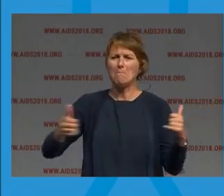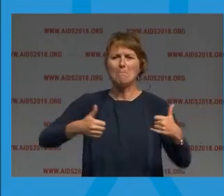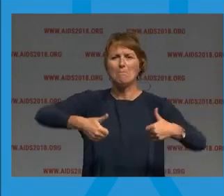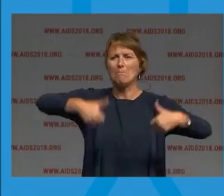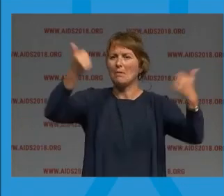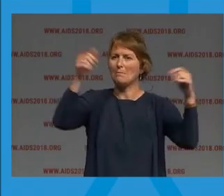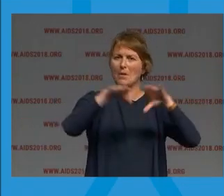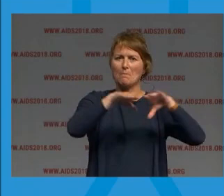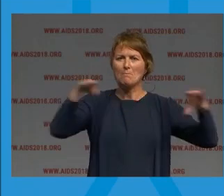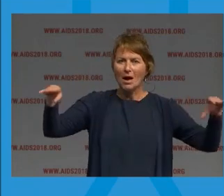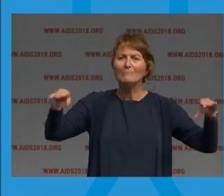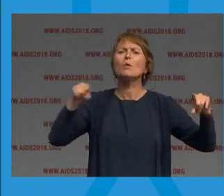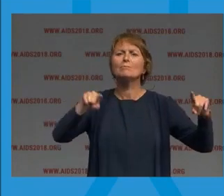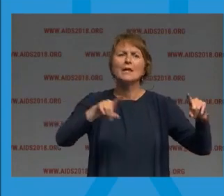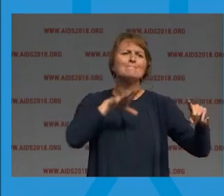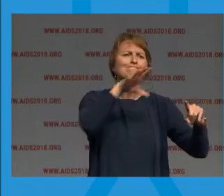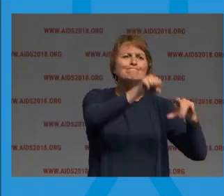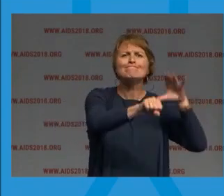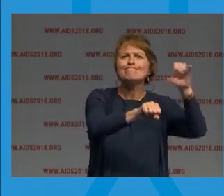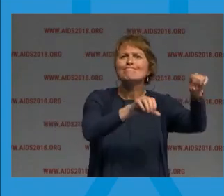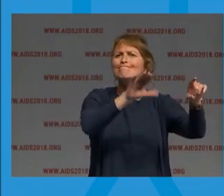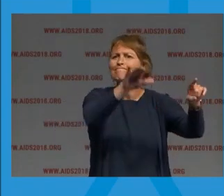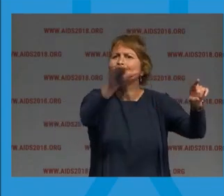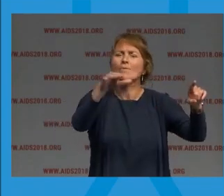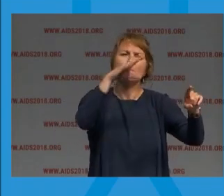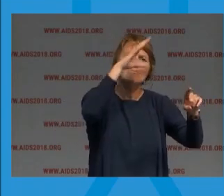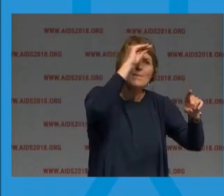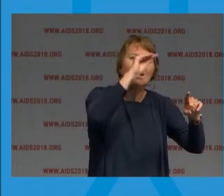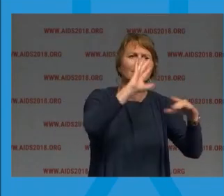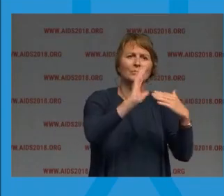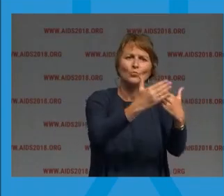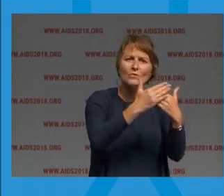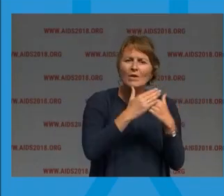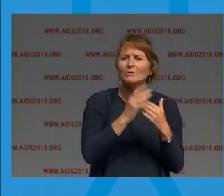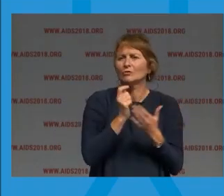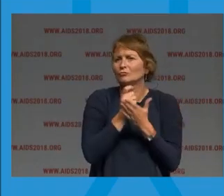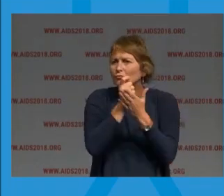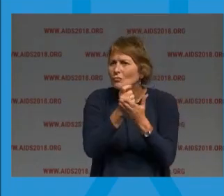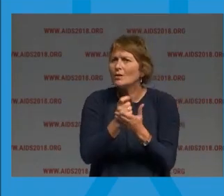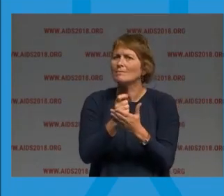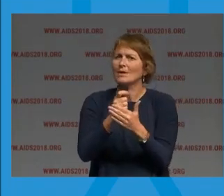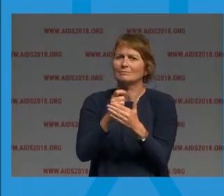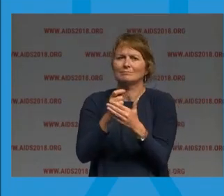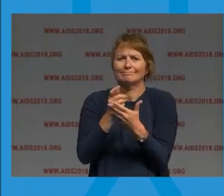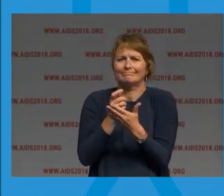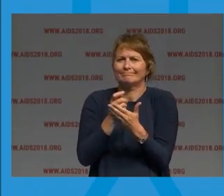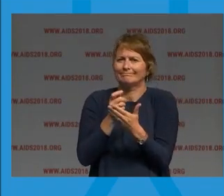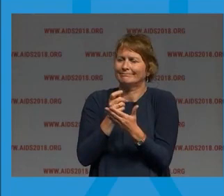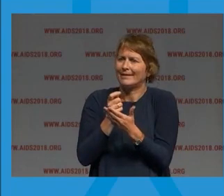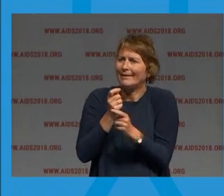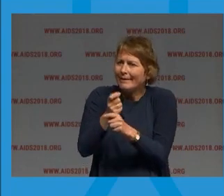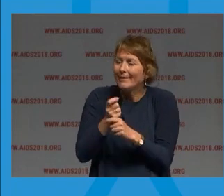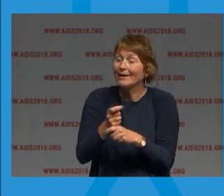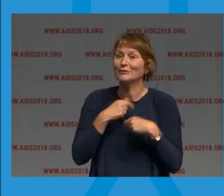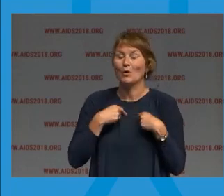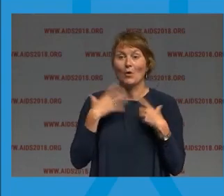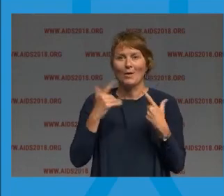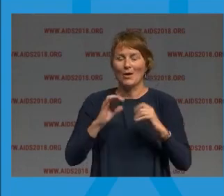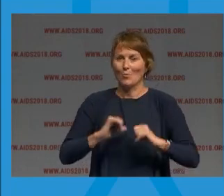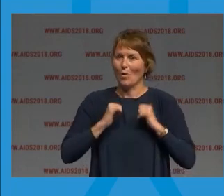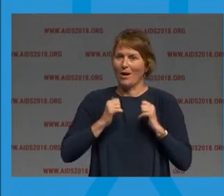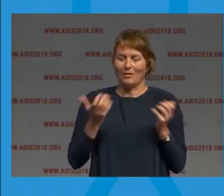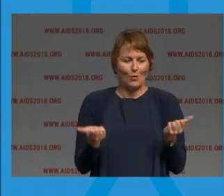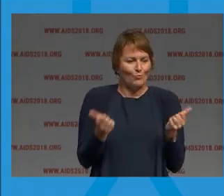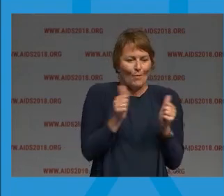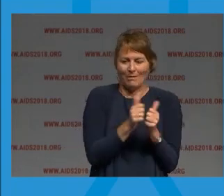reaching men with HIV prevention, testing and treatment. I'm very proud of the partners we brought together to launch this coalition.